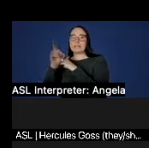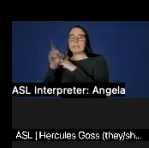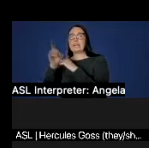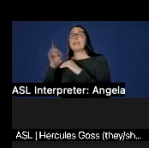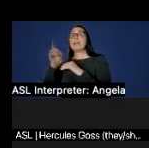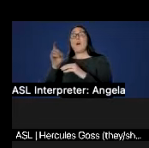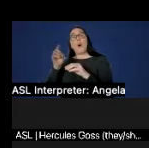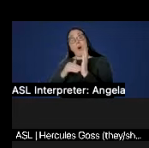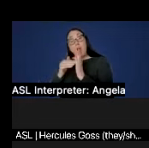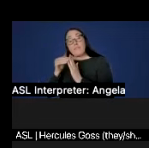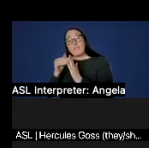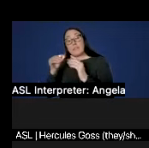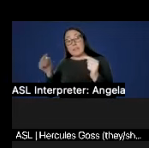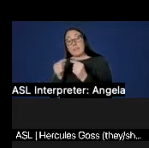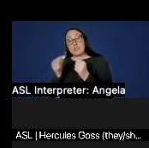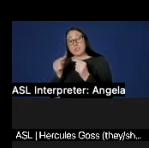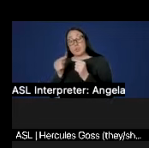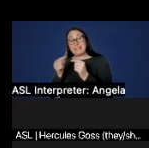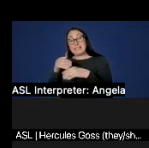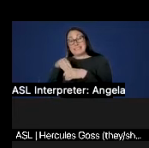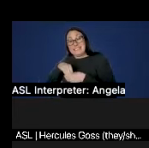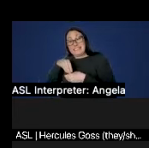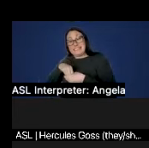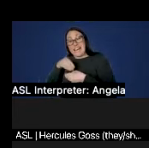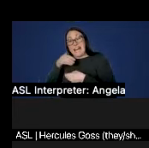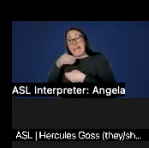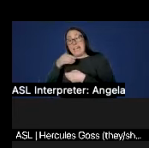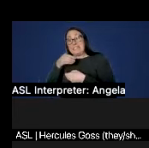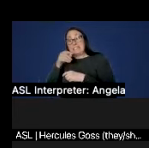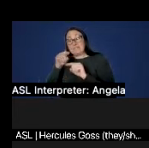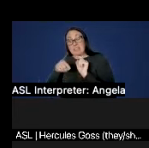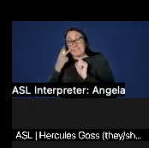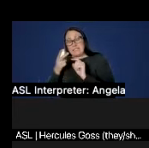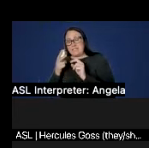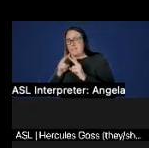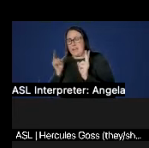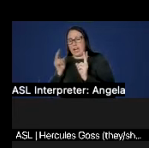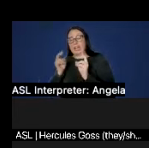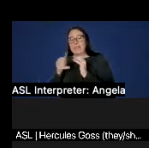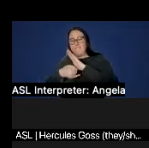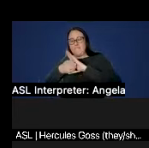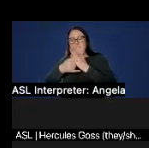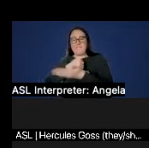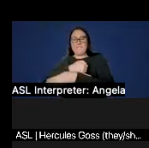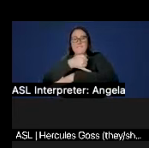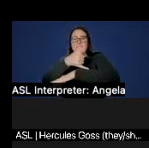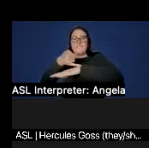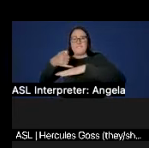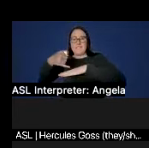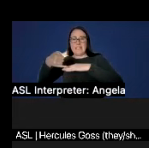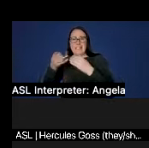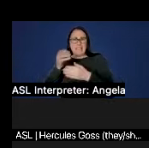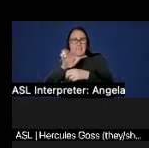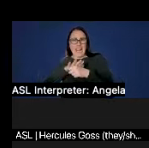because of the physiology, like it's a very vascular area, and so it can be difficult to